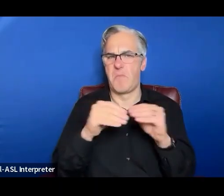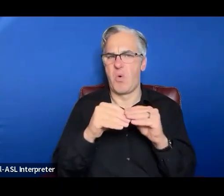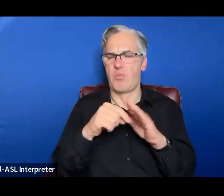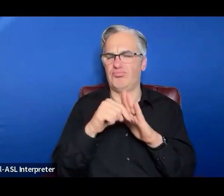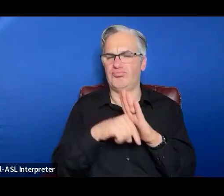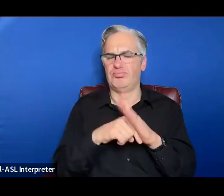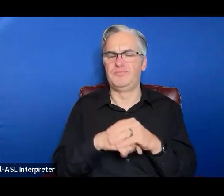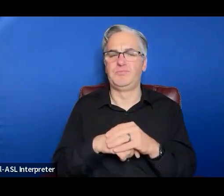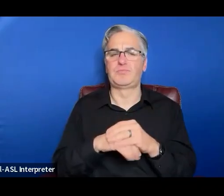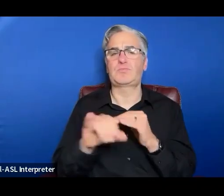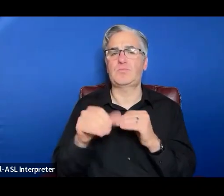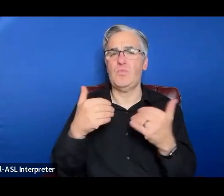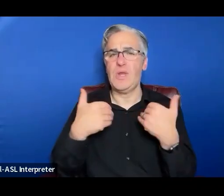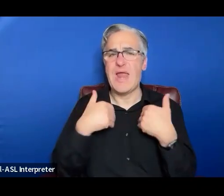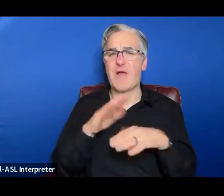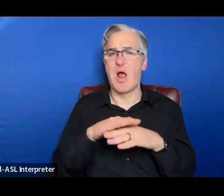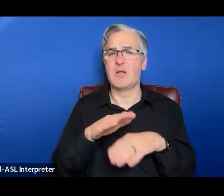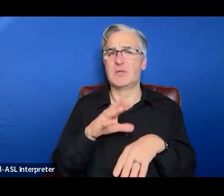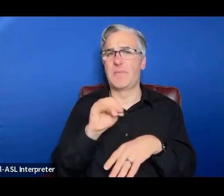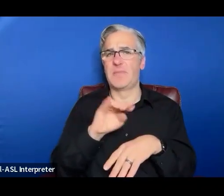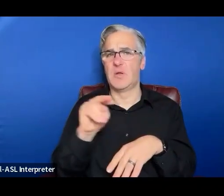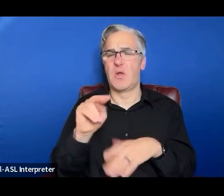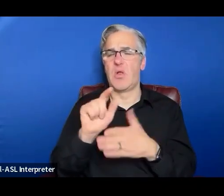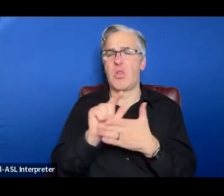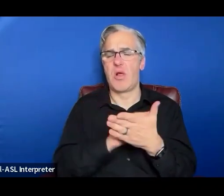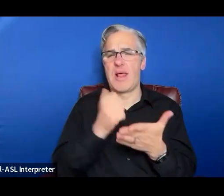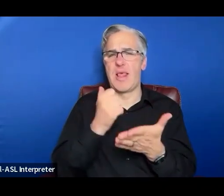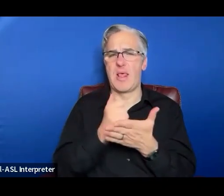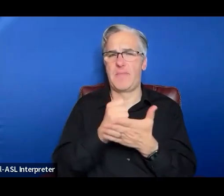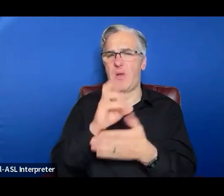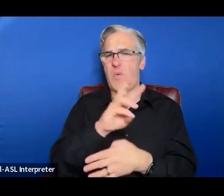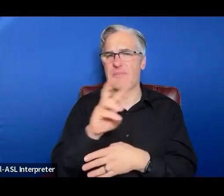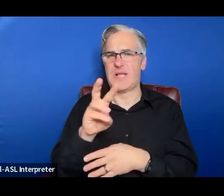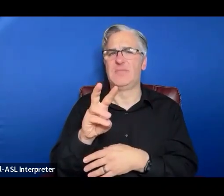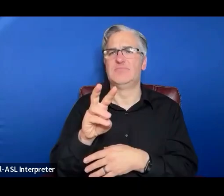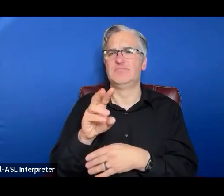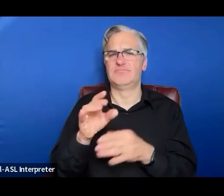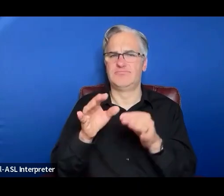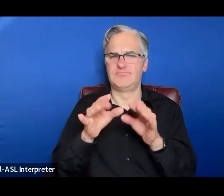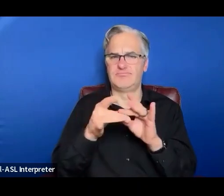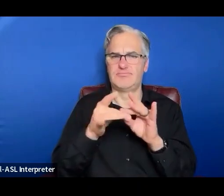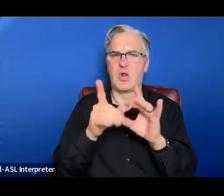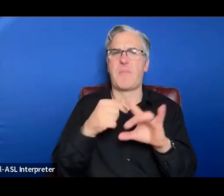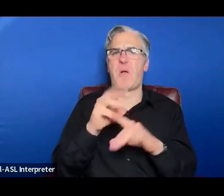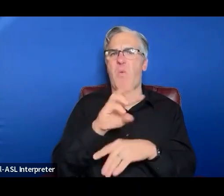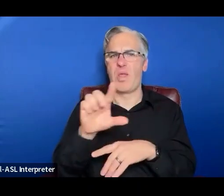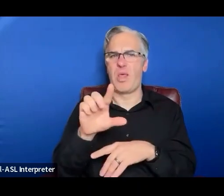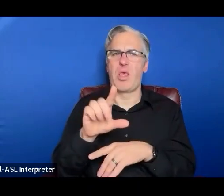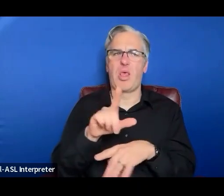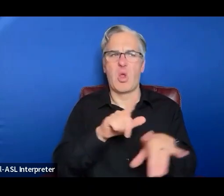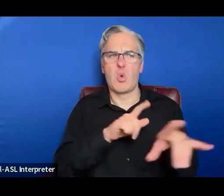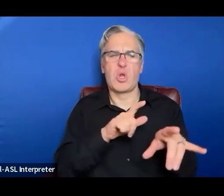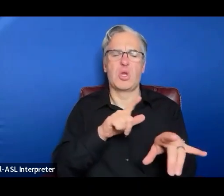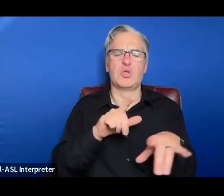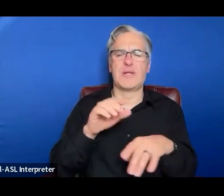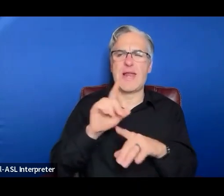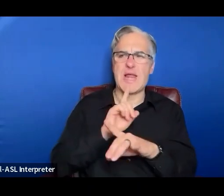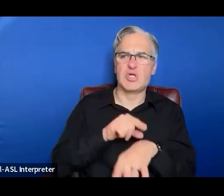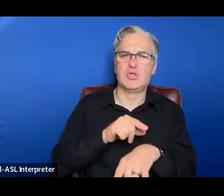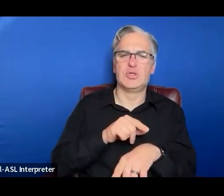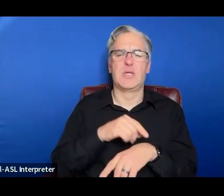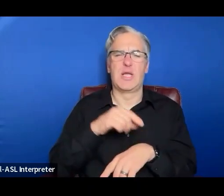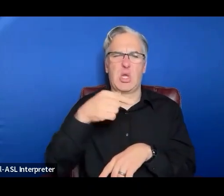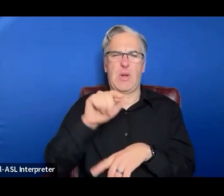We have some on the Minnesota Law Help site that has a will question and answers, but there isn't one